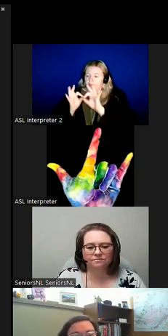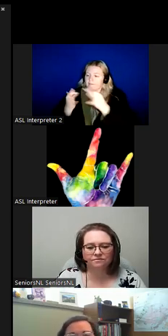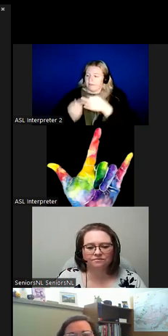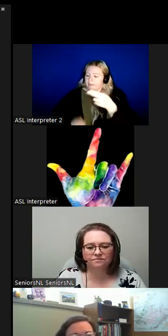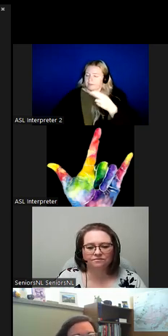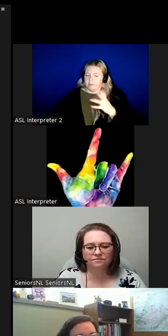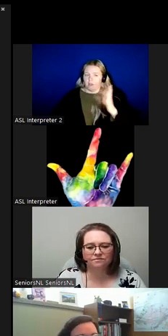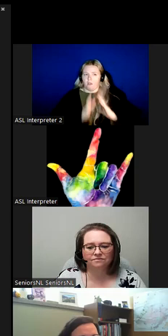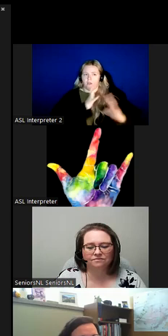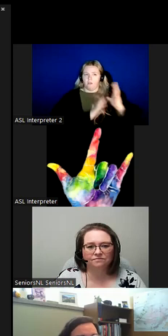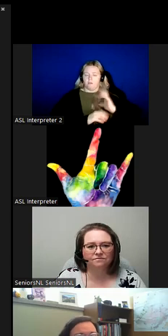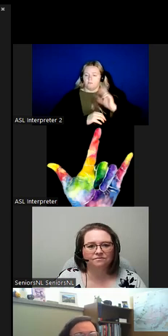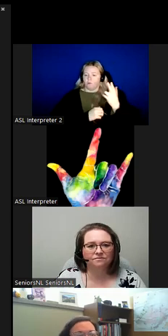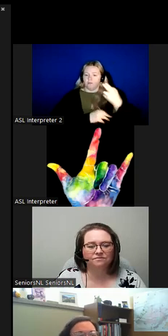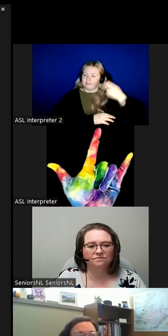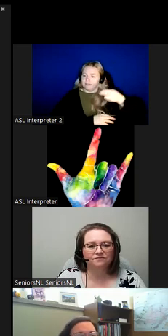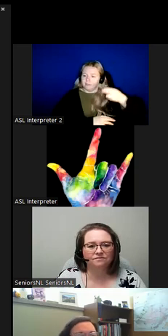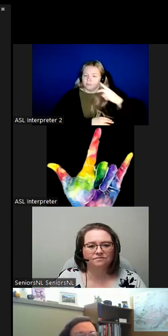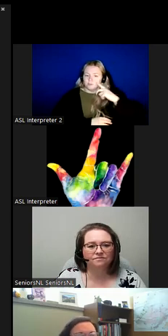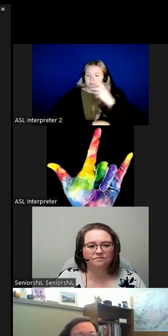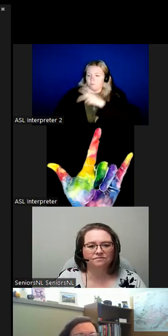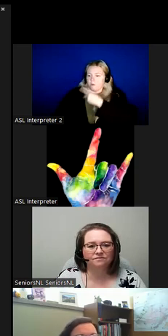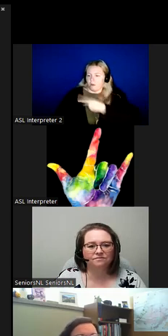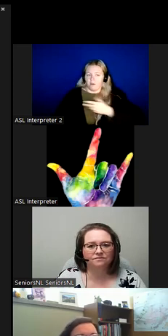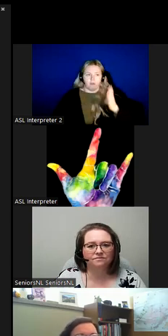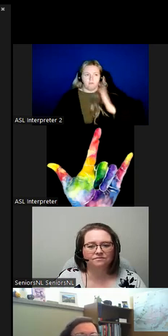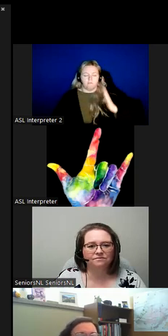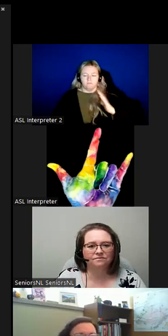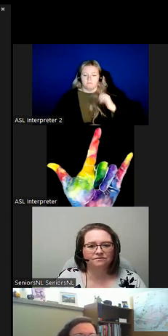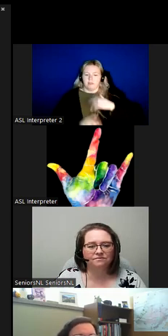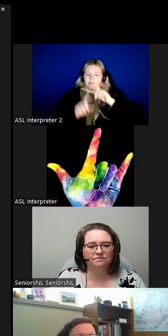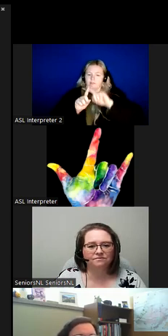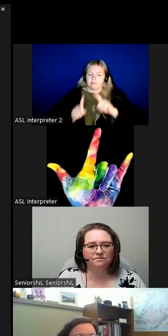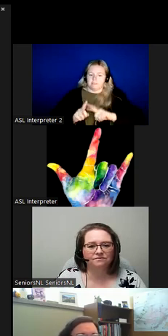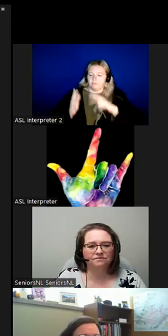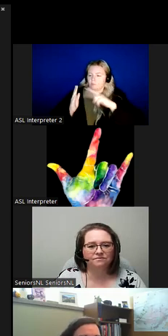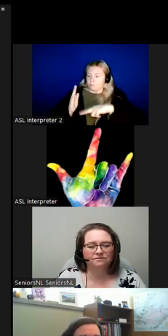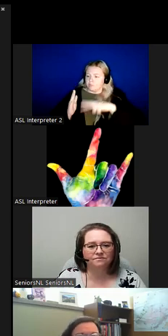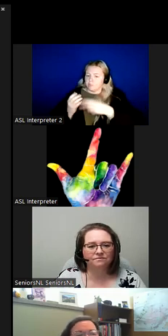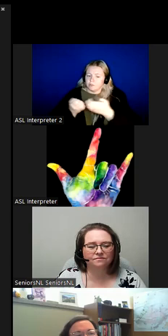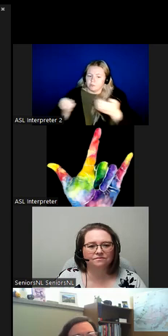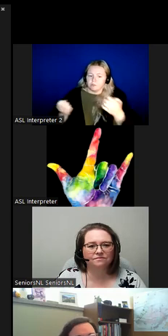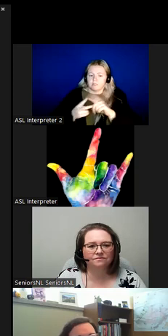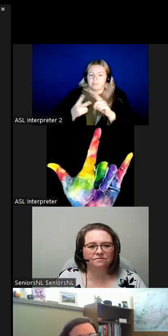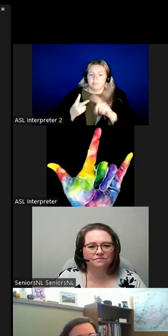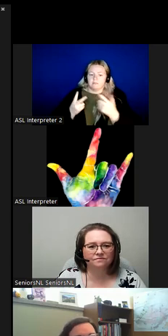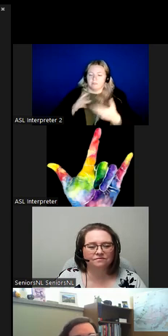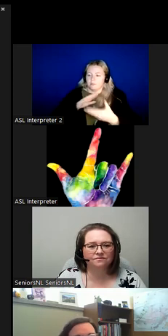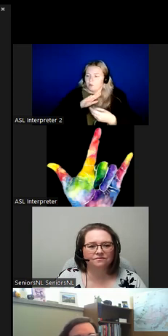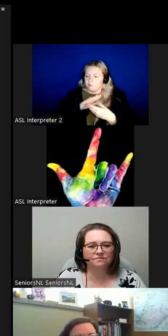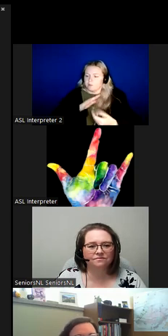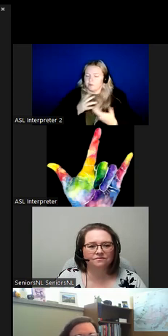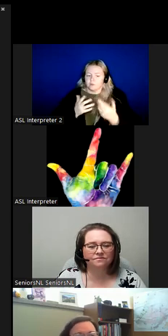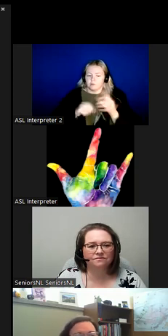or Newfoundland history in general. There's microfilm readers as well as photocopiers and computers,